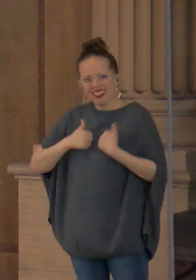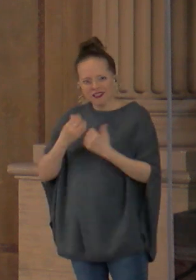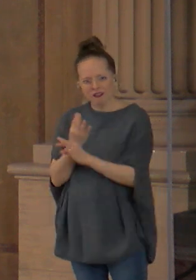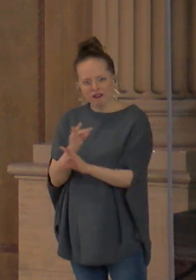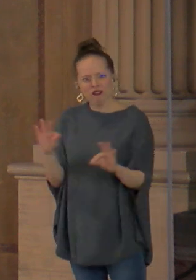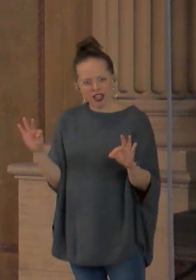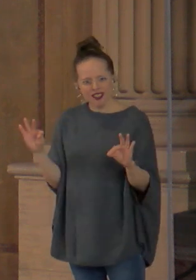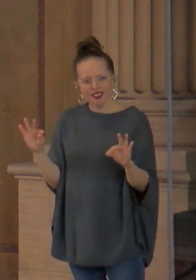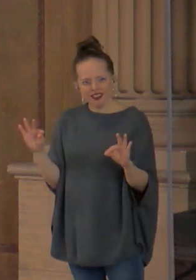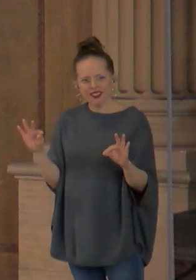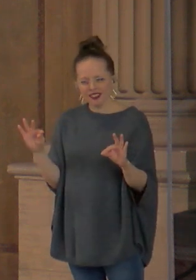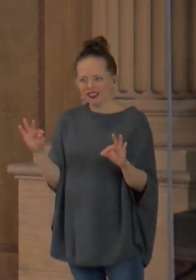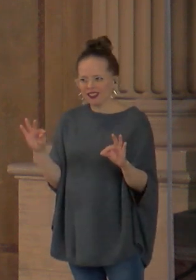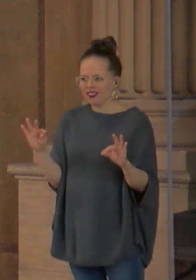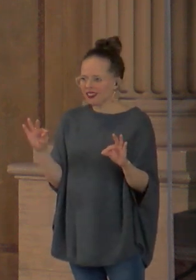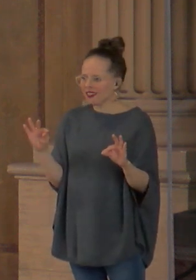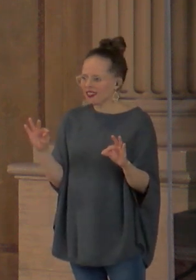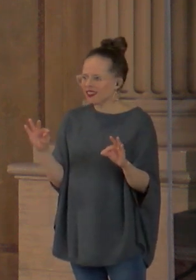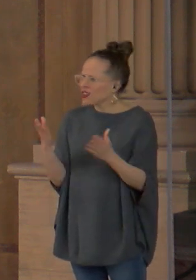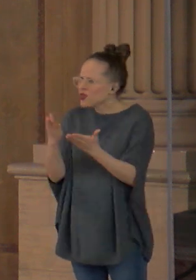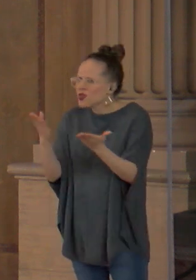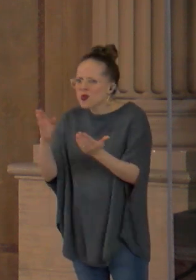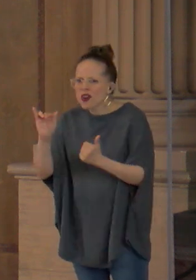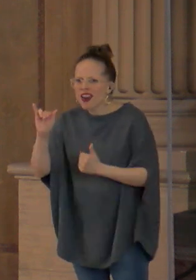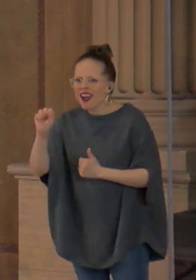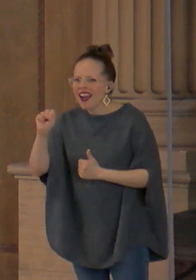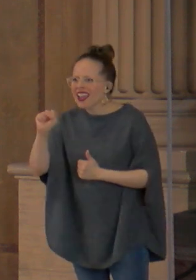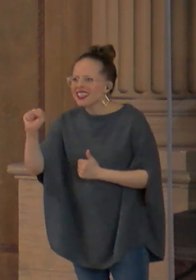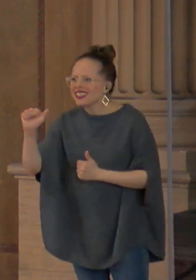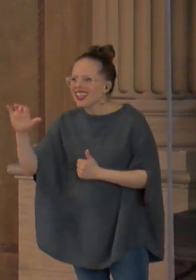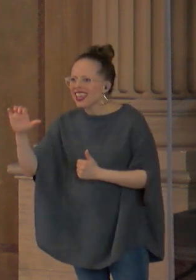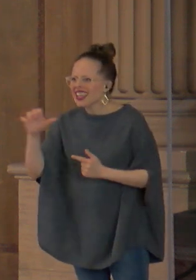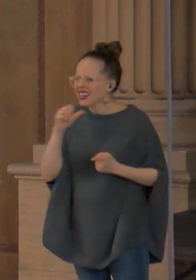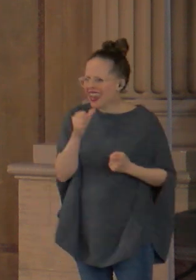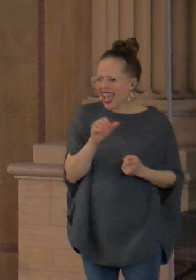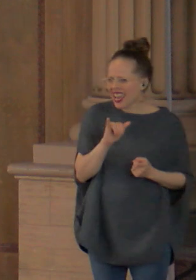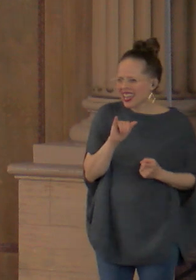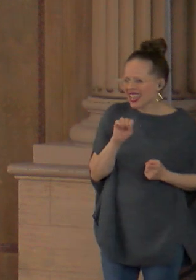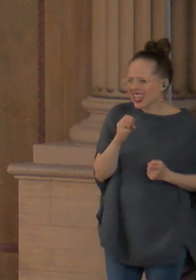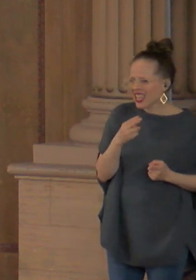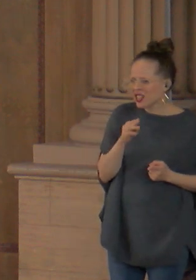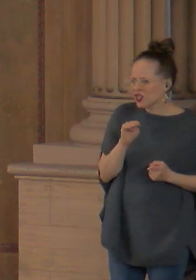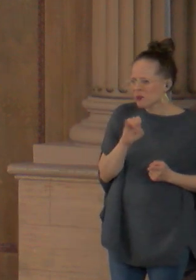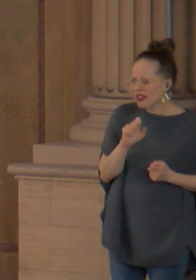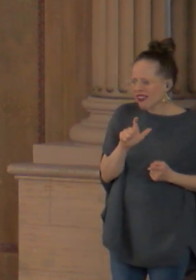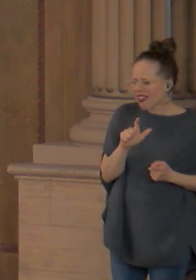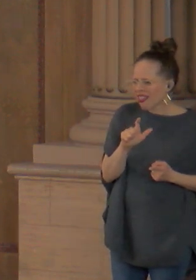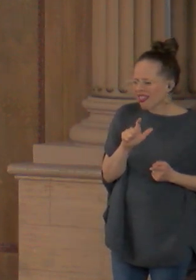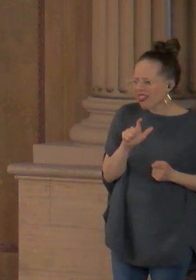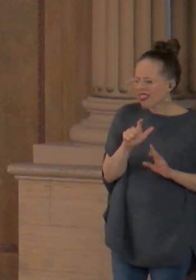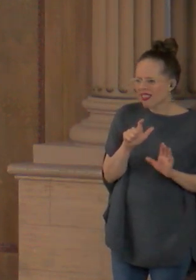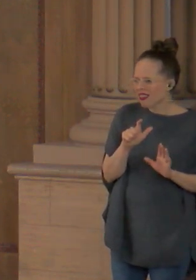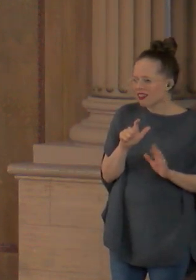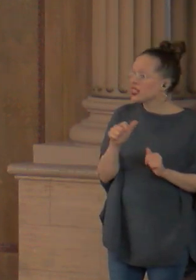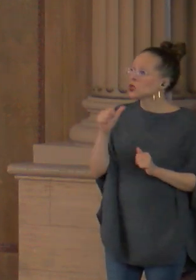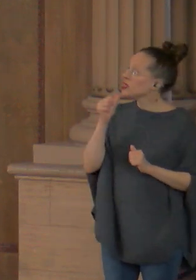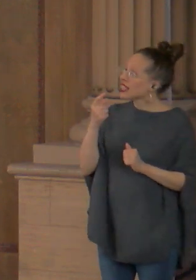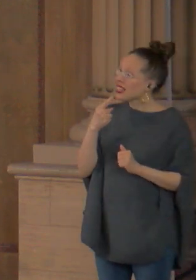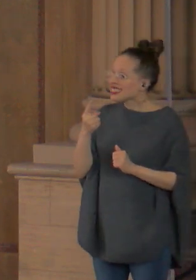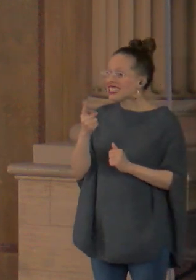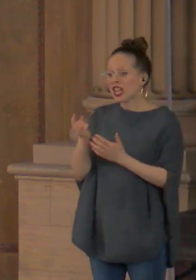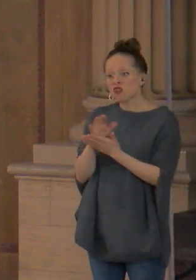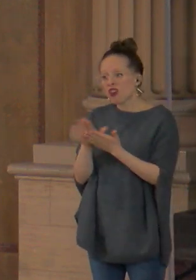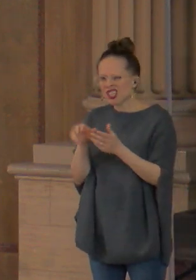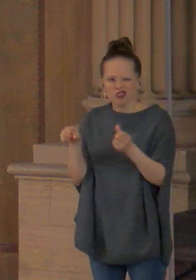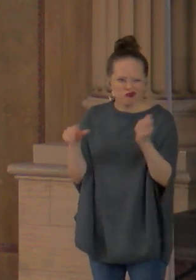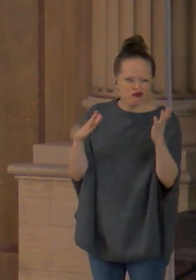like the children of the promise. You're Isaac. You're not Ishmael. He's not throwing out righteousness. He's not throwing out holiness. He's